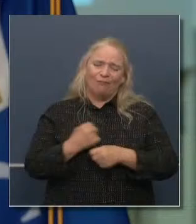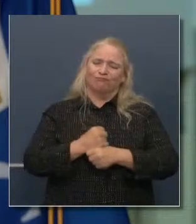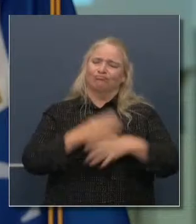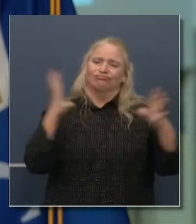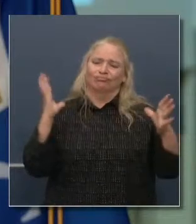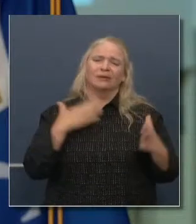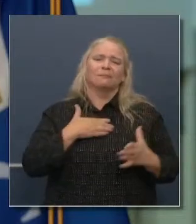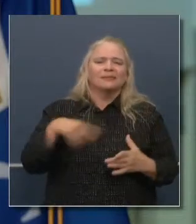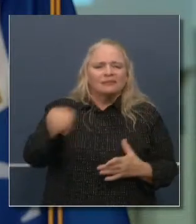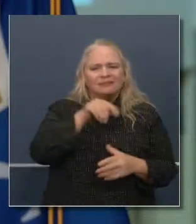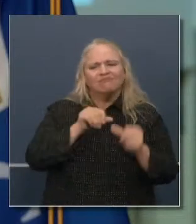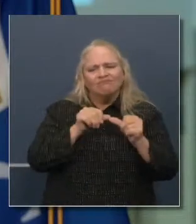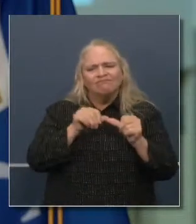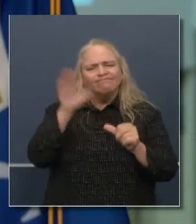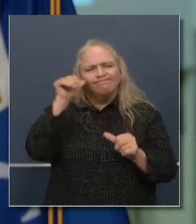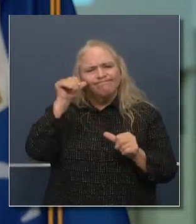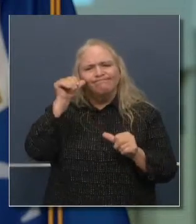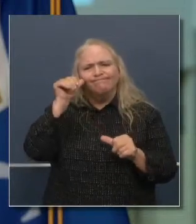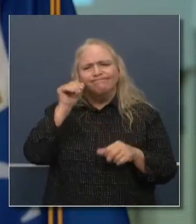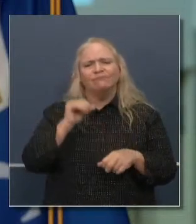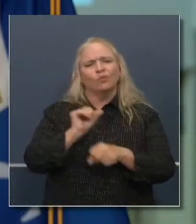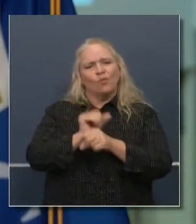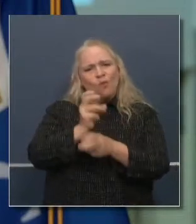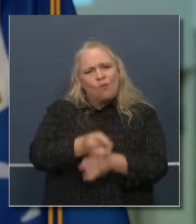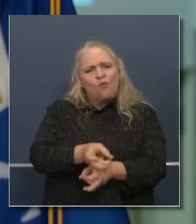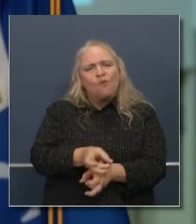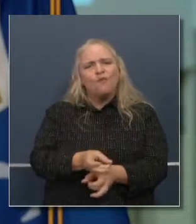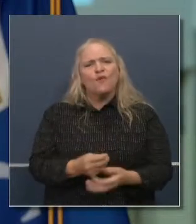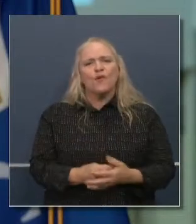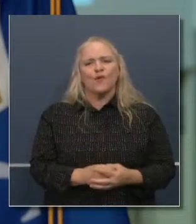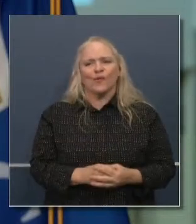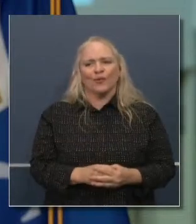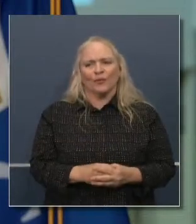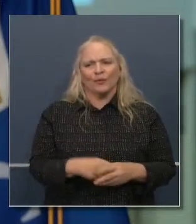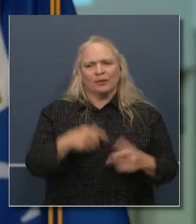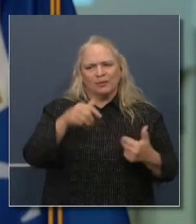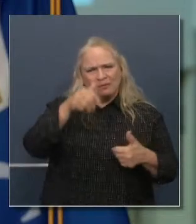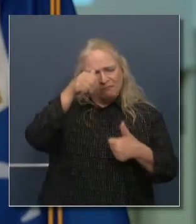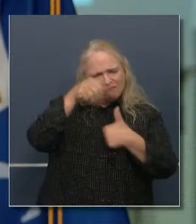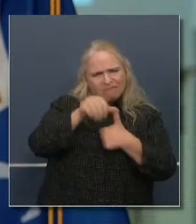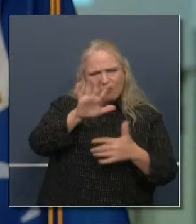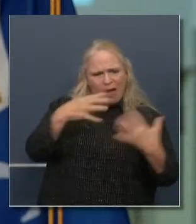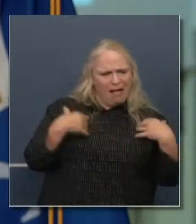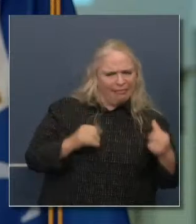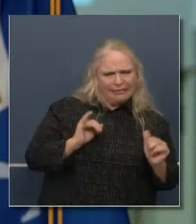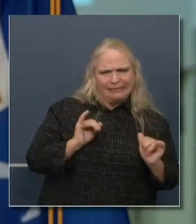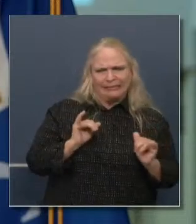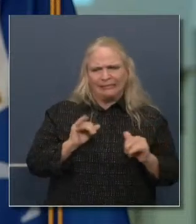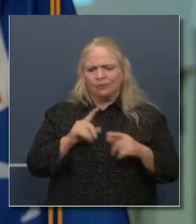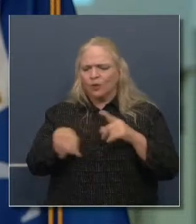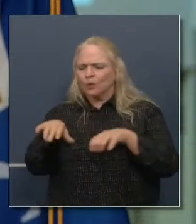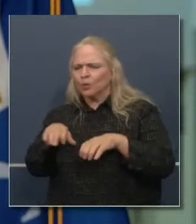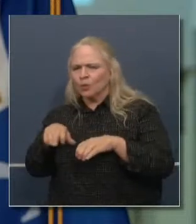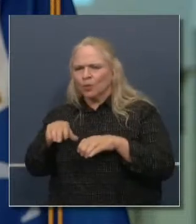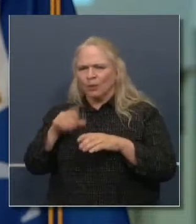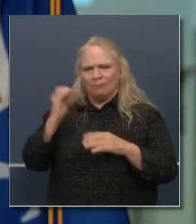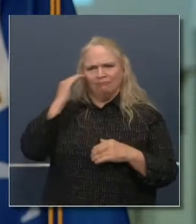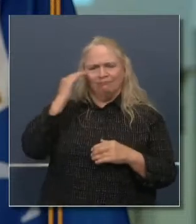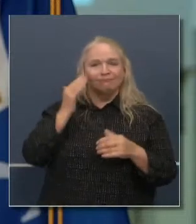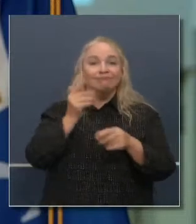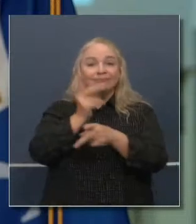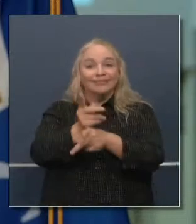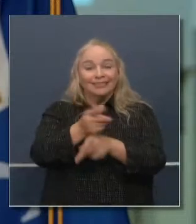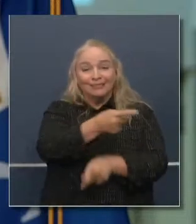be vigilant as it relates to your own activities and your own health. Take care, everybody. I look forward to updating you on